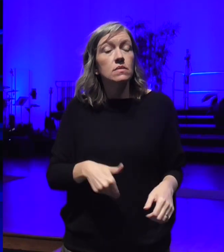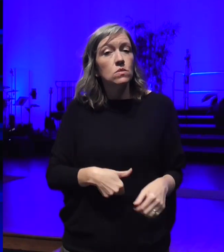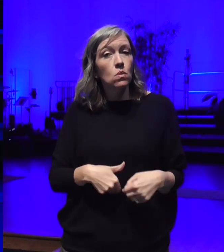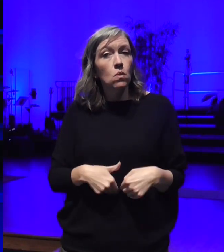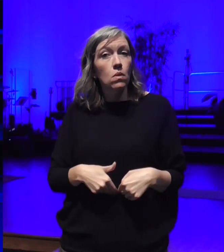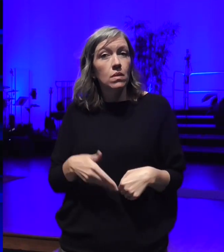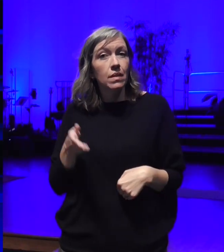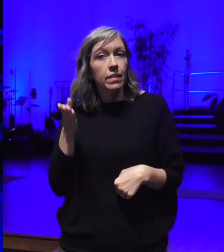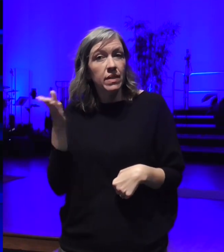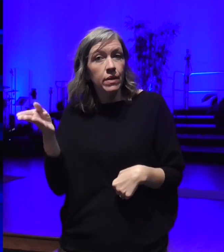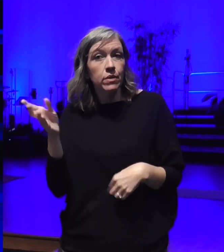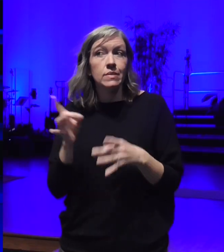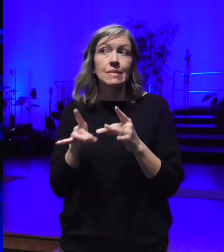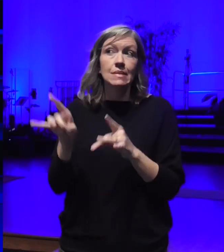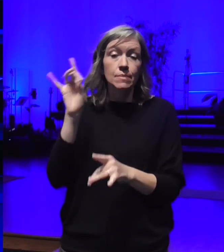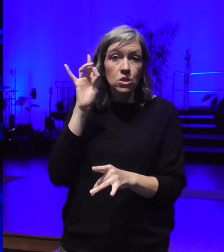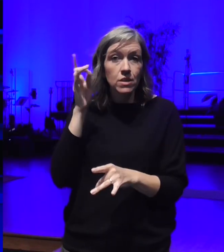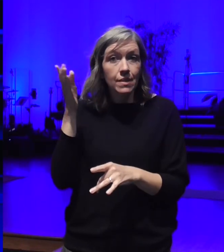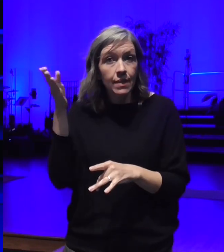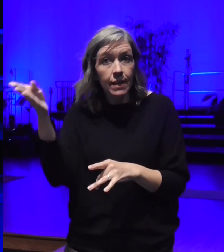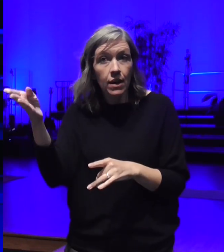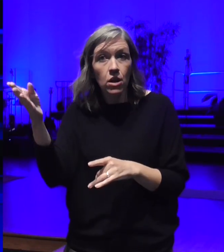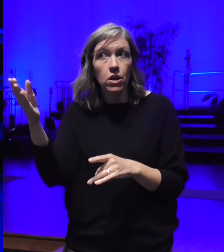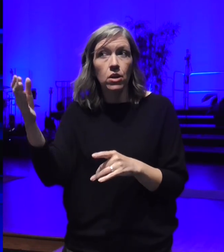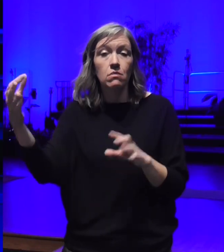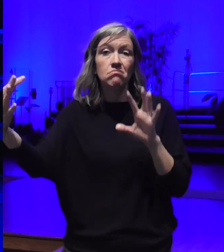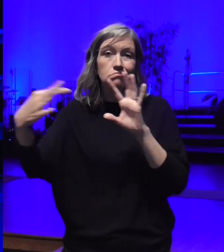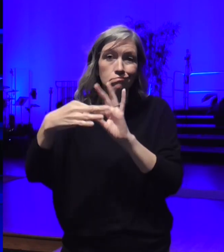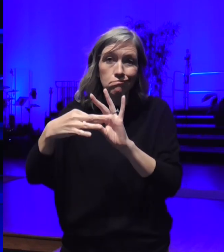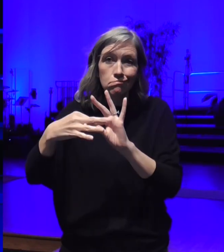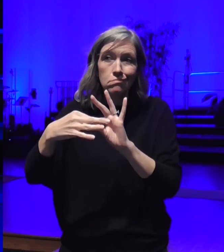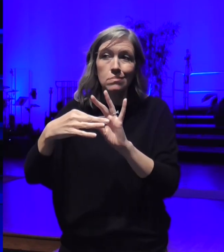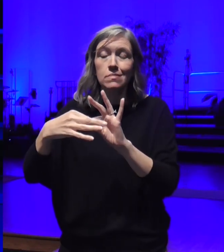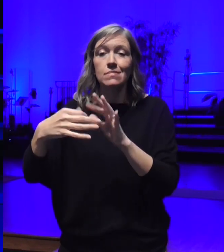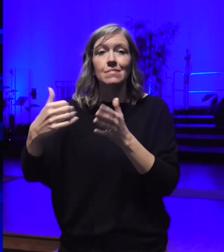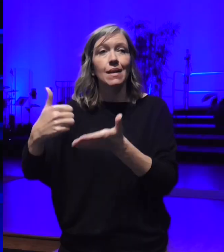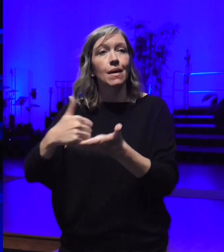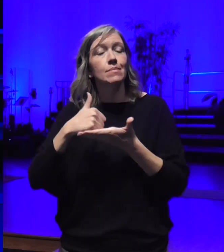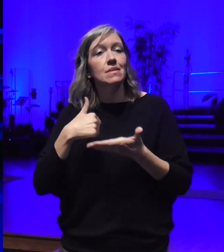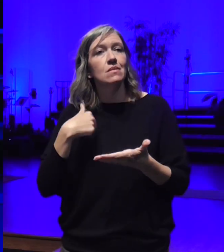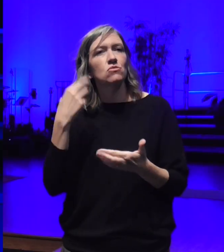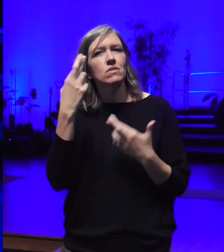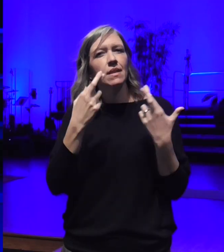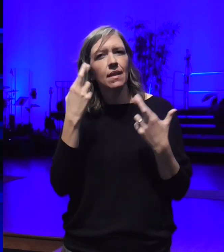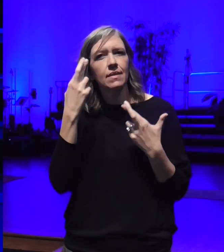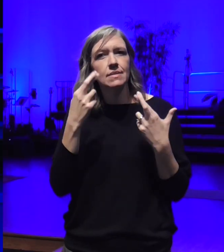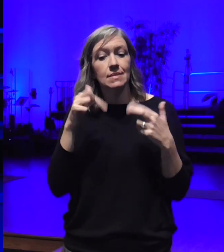or our spirit that seeks to be known and to help us realize in this life